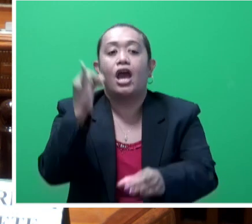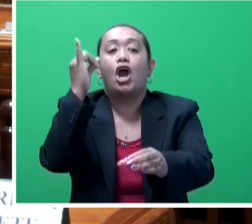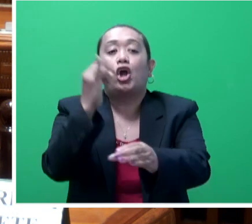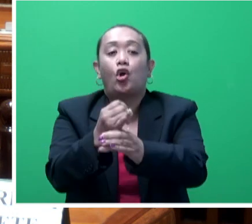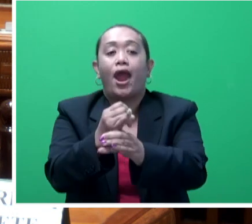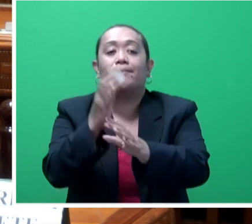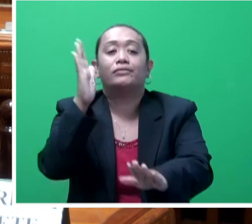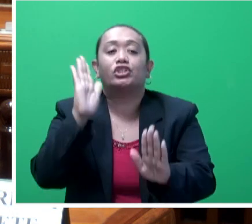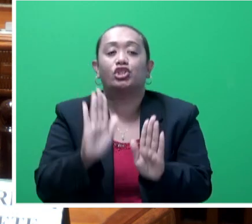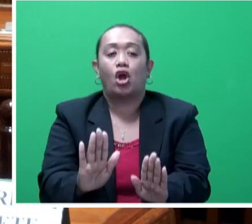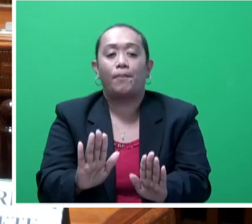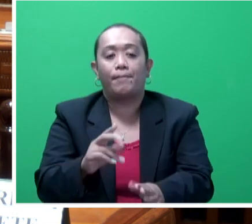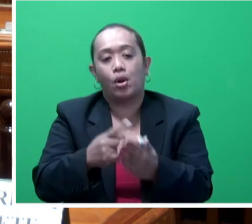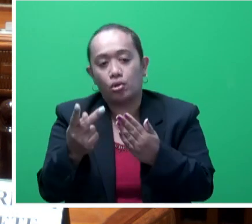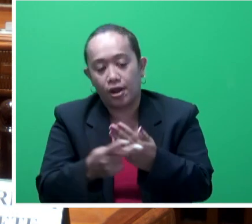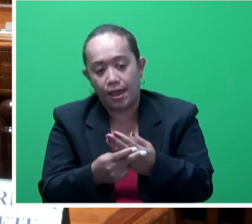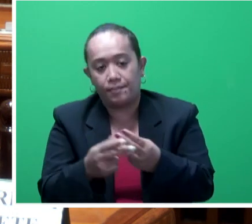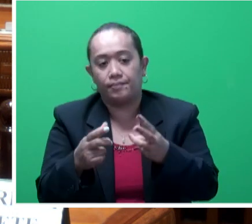patrols, and